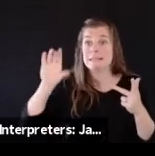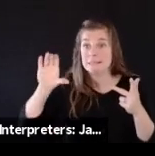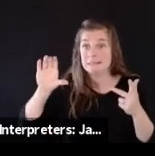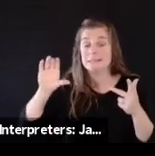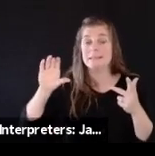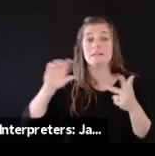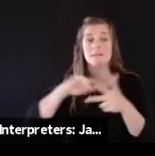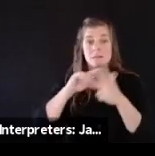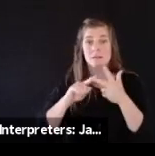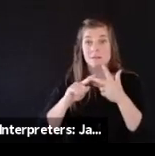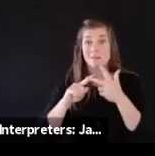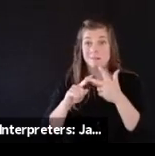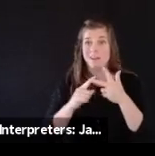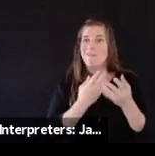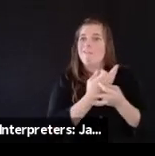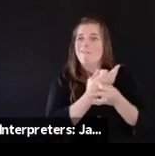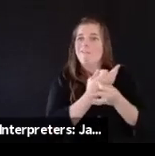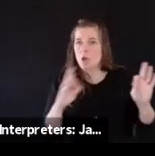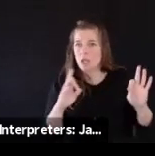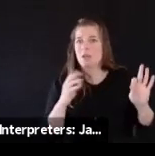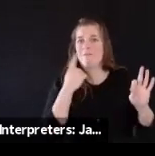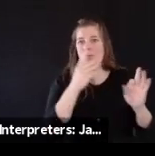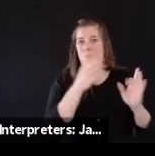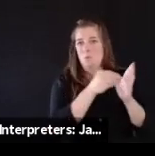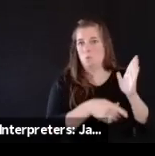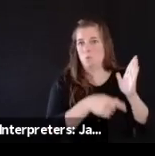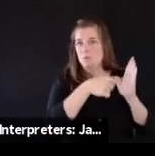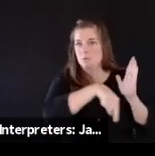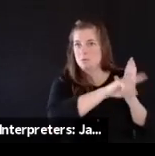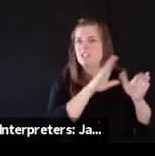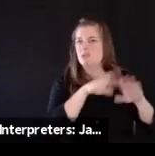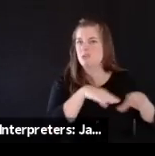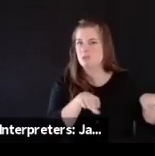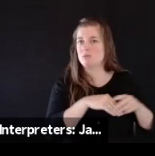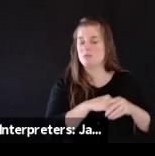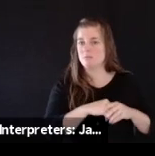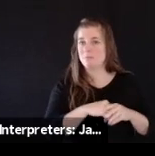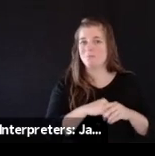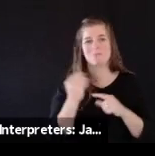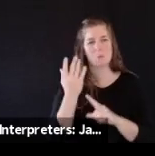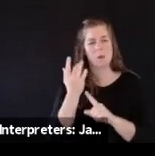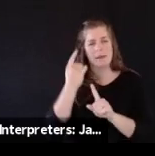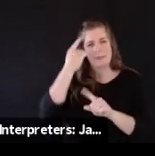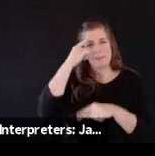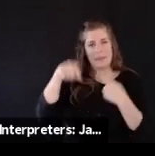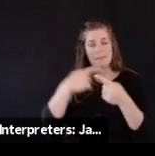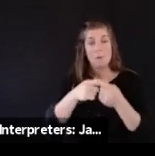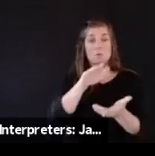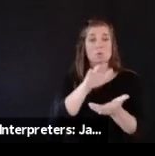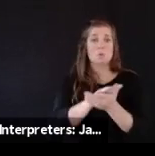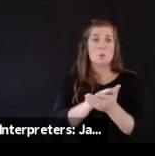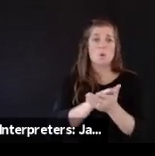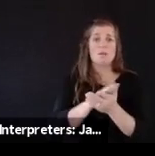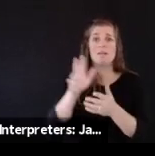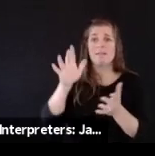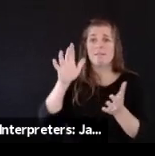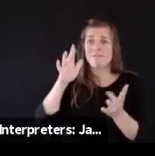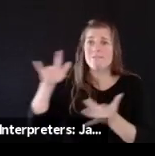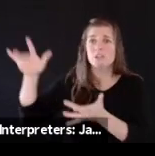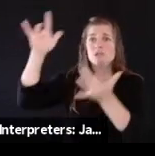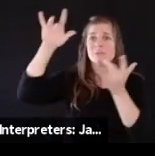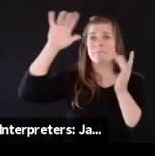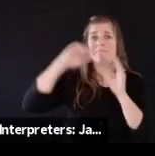is done free of charge to the children. Because when we think about school field trips, or we think about the